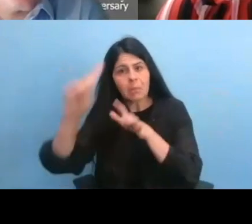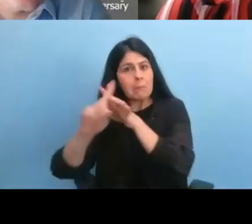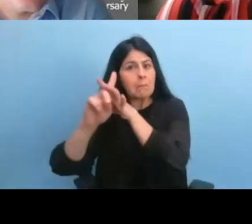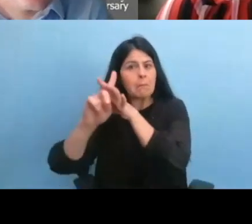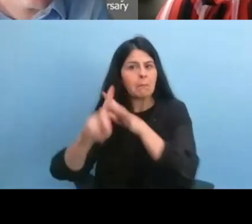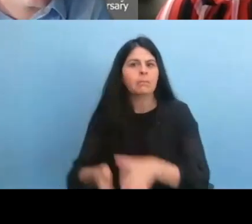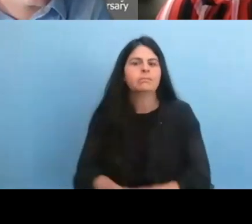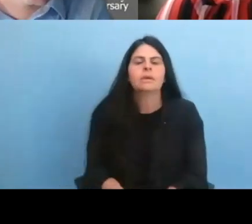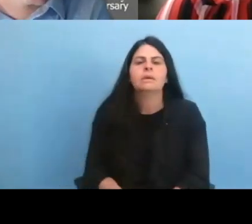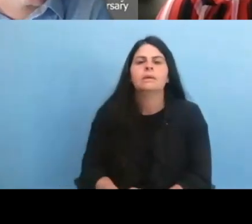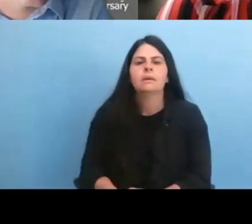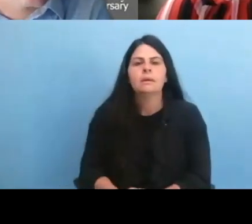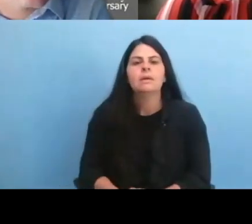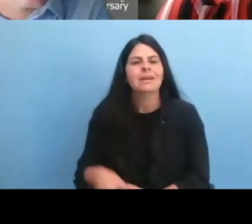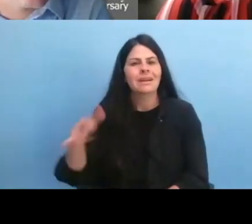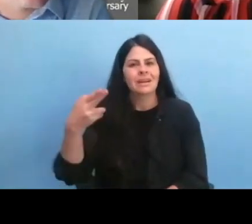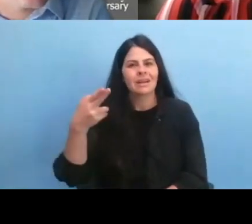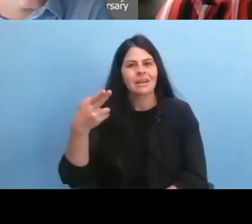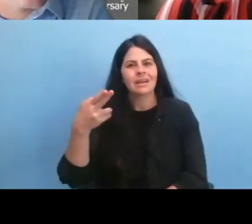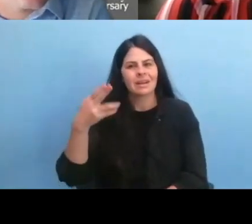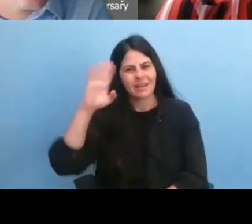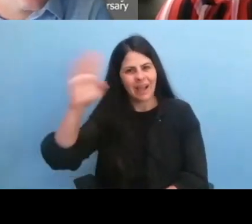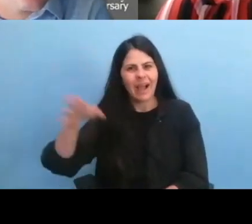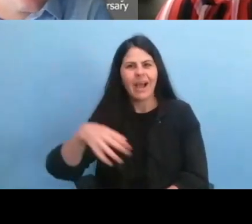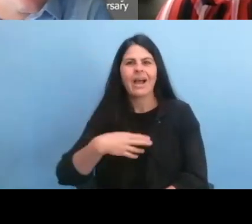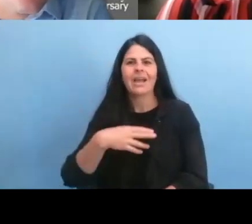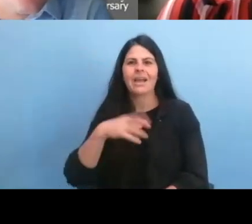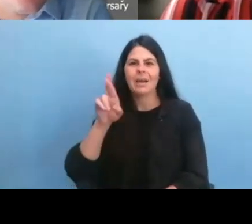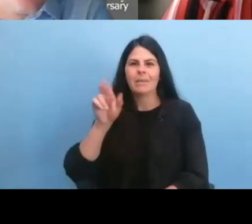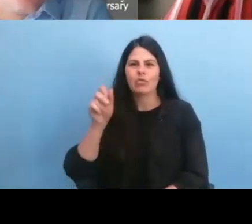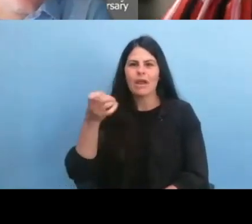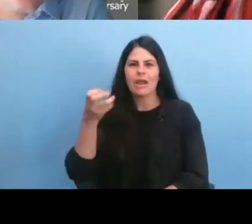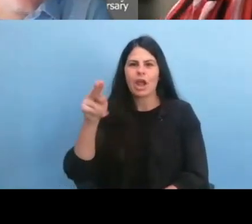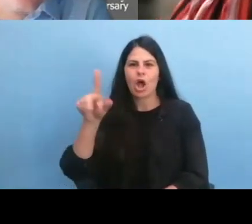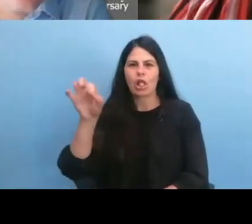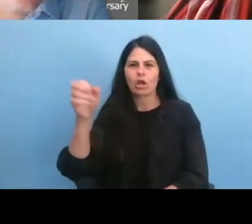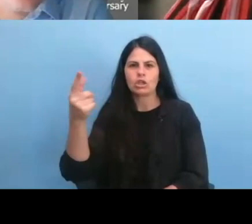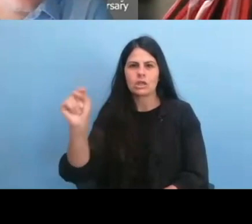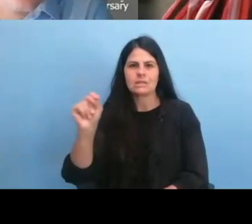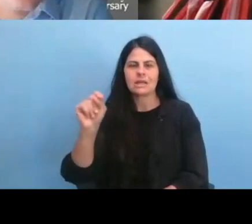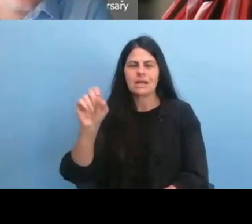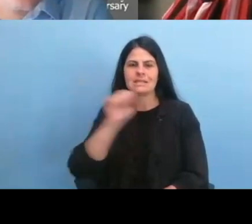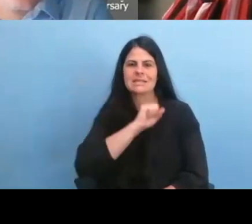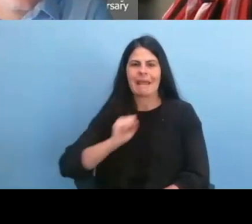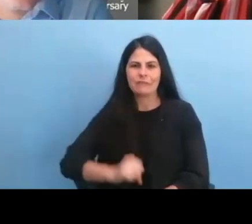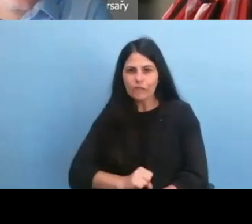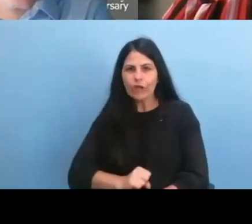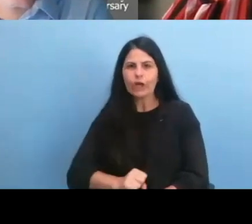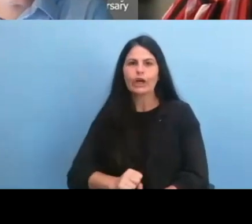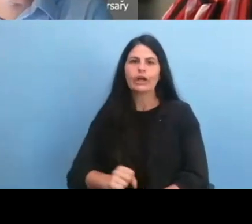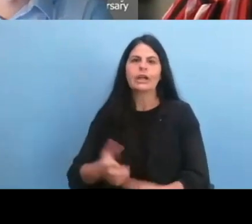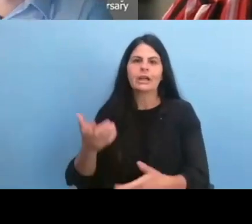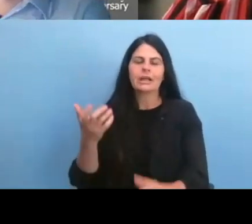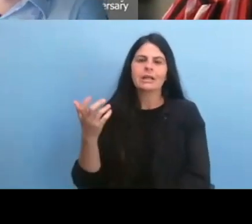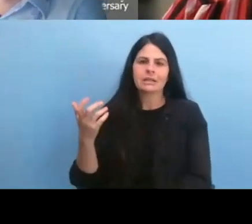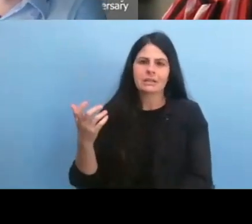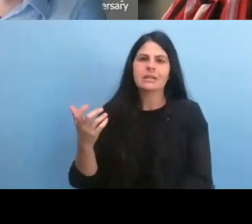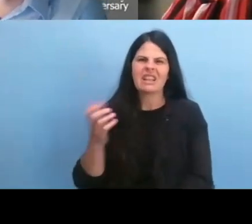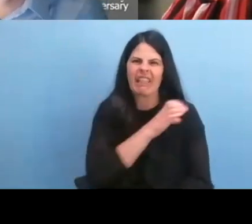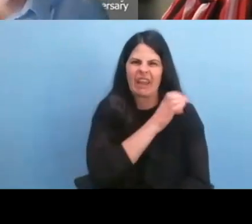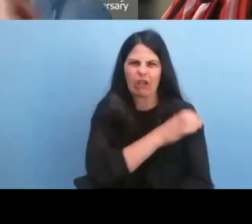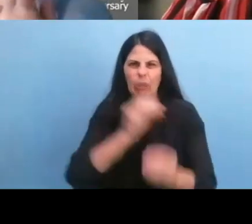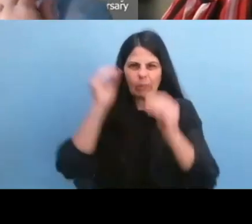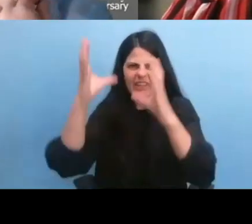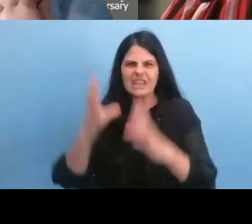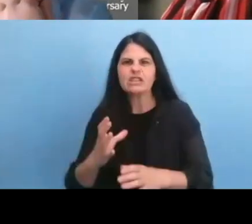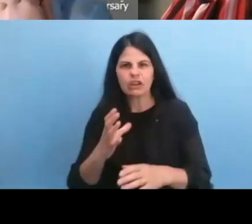Yeah, hi, I'm a radiologist at Stanford, a clinical associate professor of radiology, and I'm also the founder